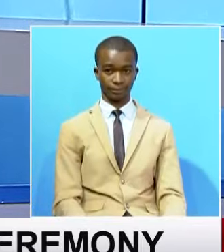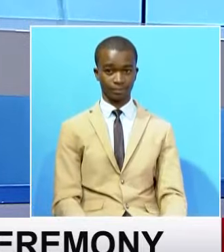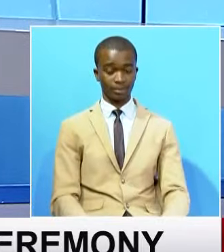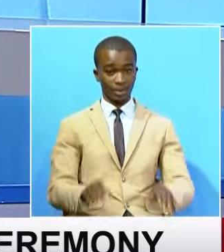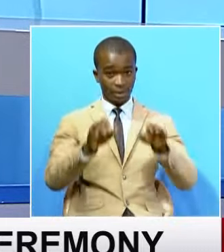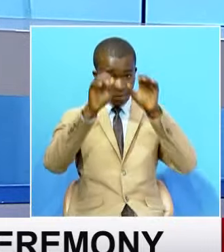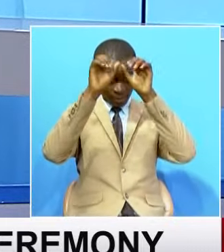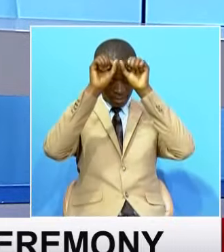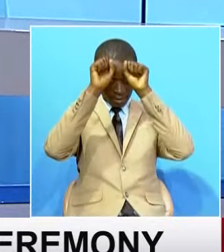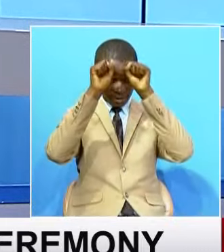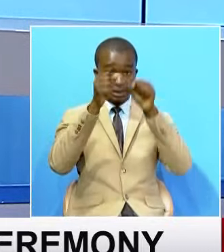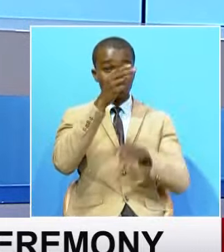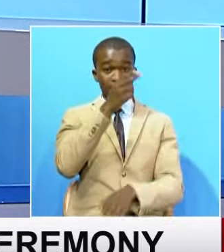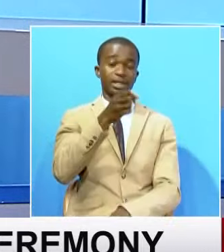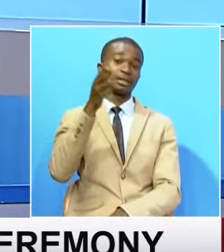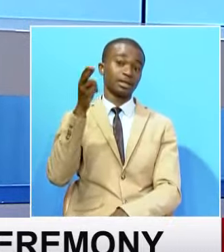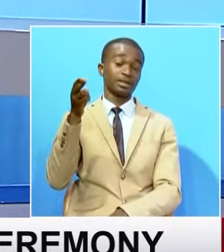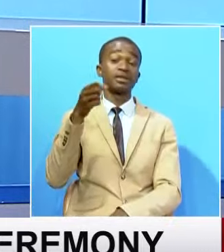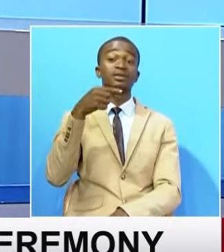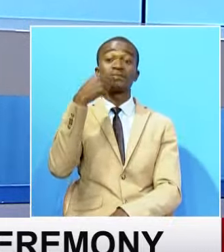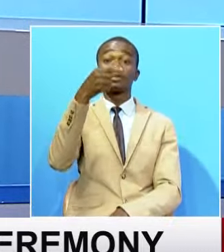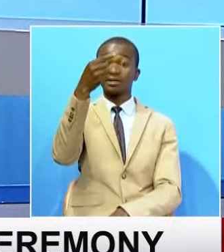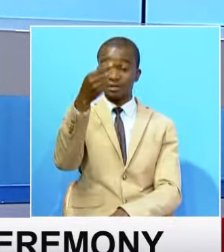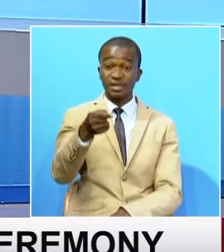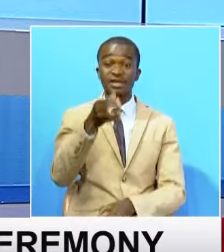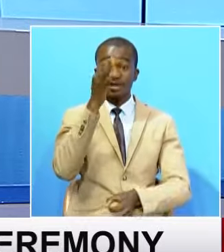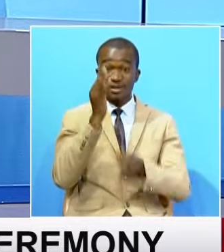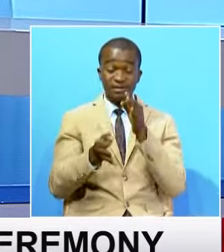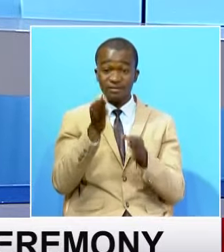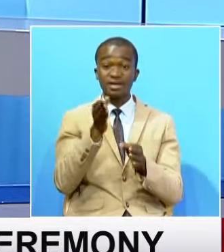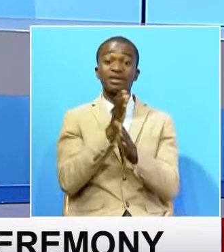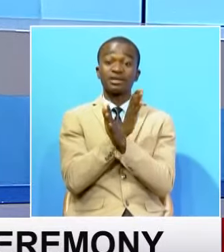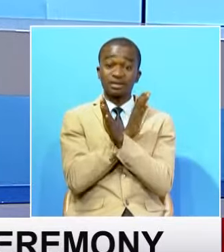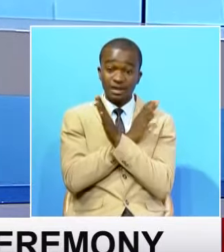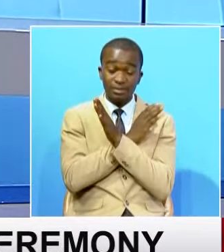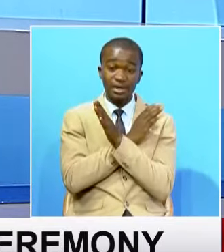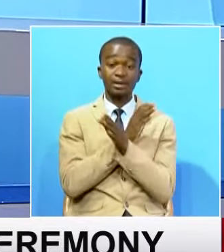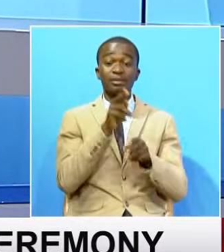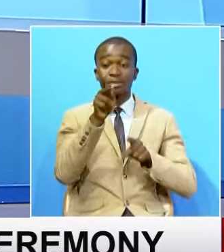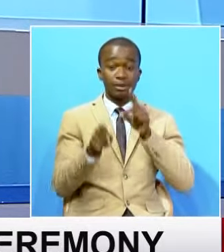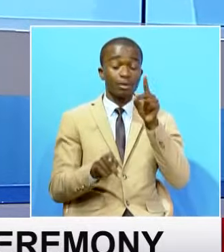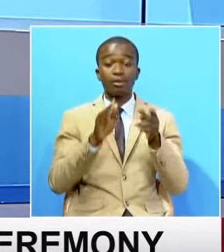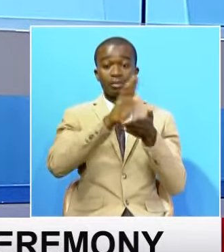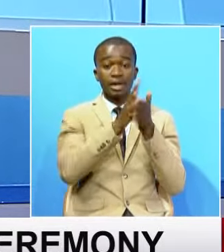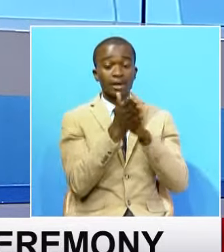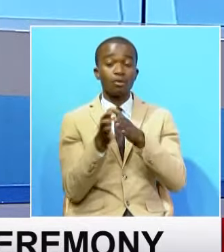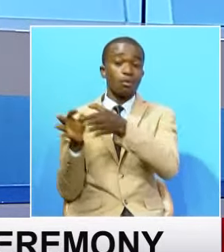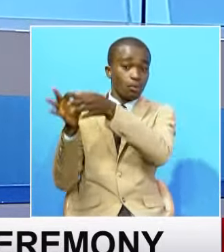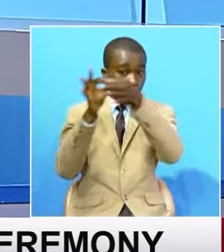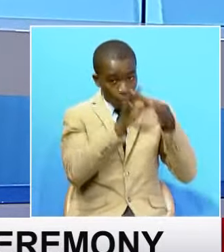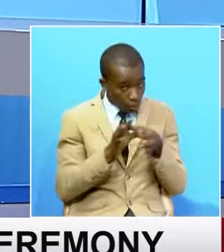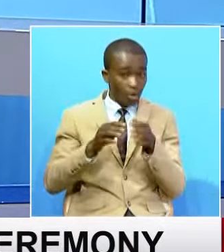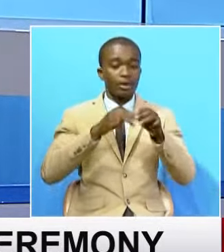says national unity is the key ingredient for the country to realize meaningful social and economic development and must